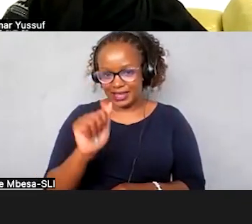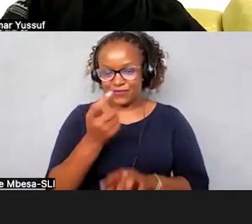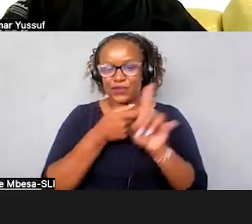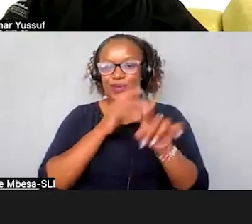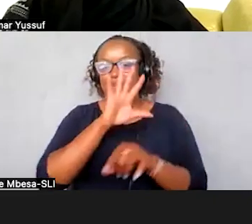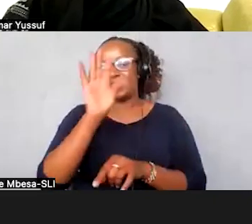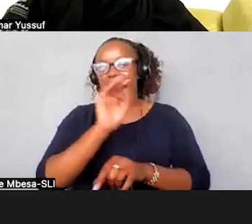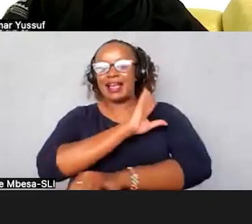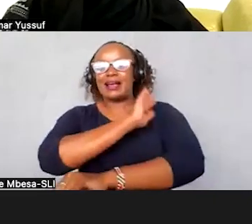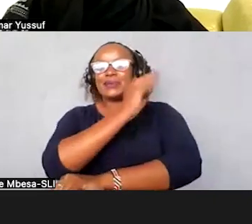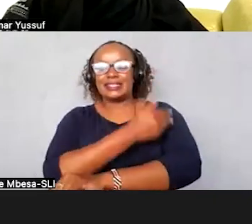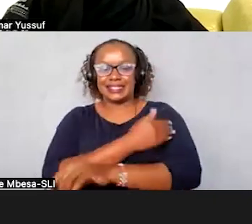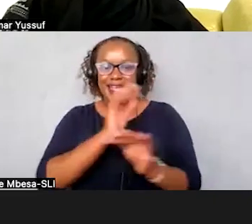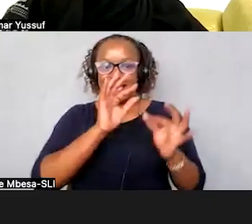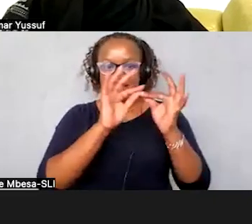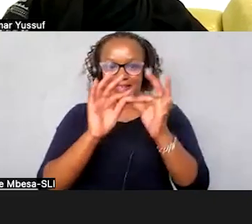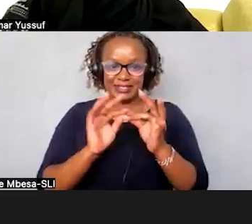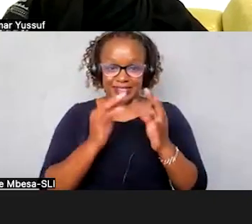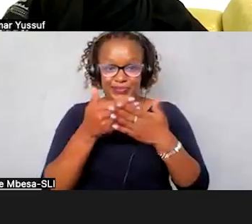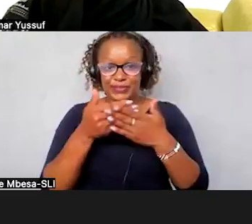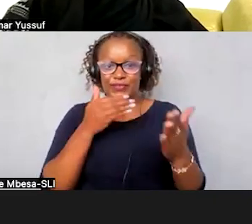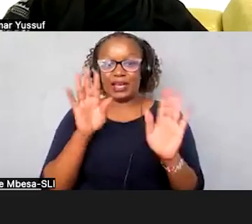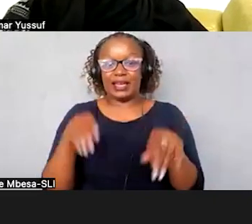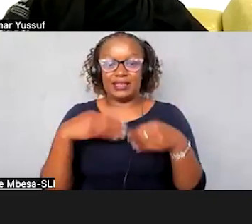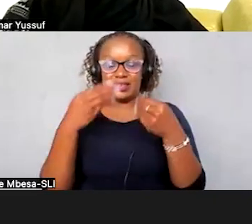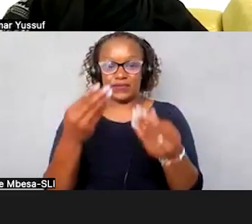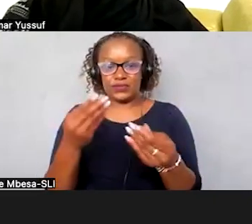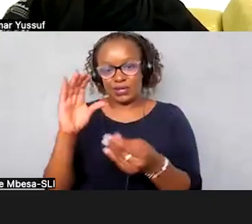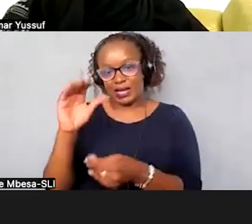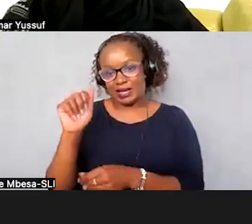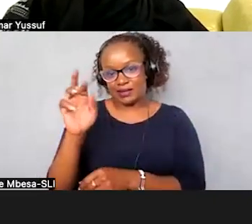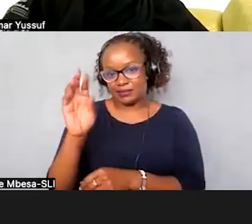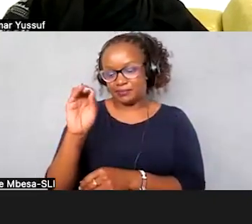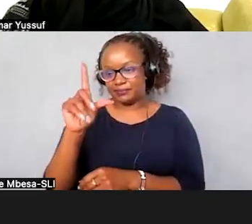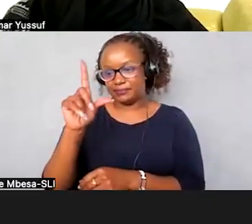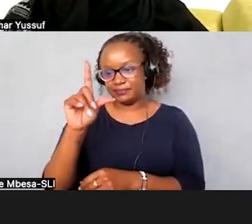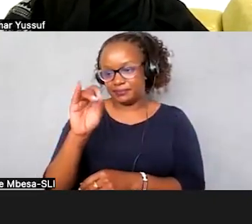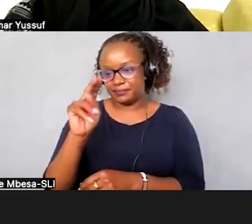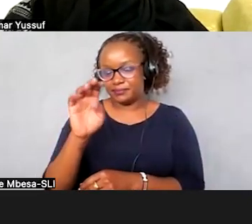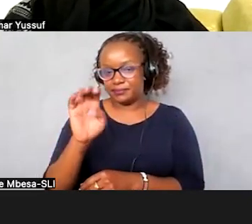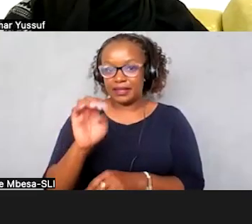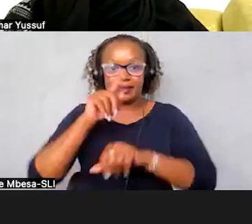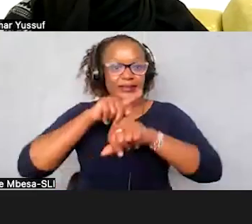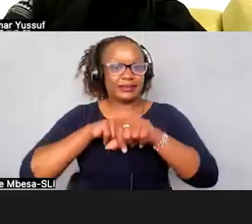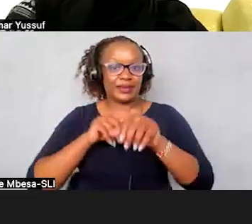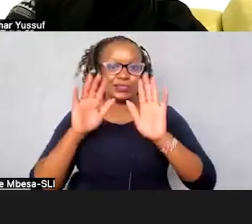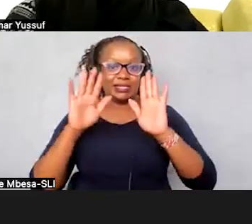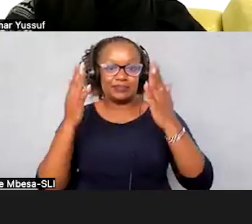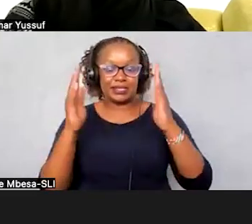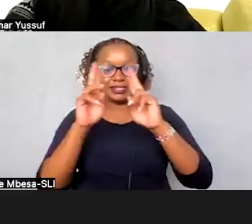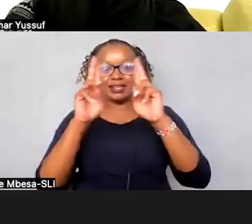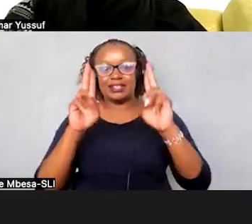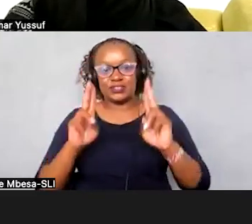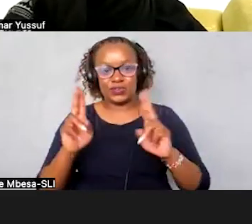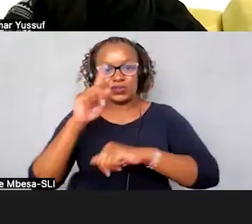before I hand it over to Caro, and again in the spirit of celebrating the International Day of the Girl Child, I would like to